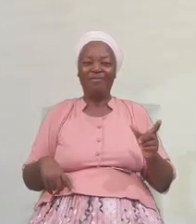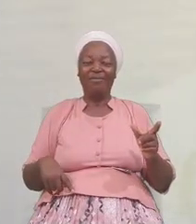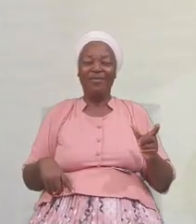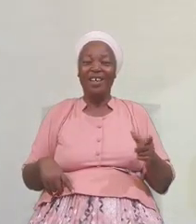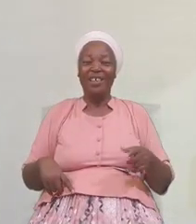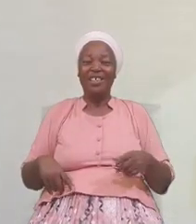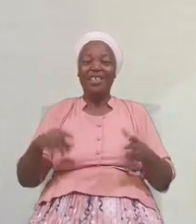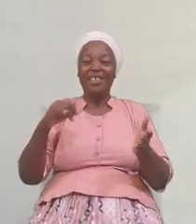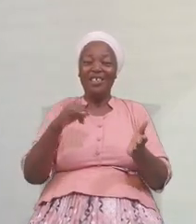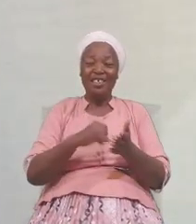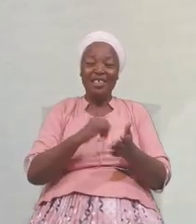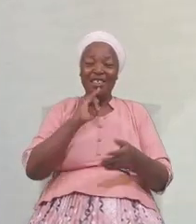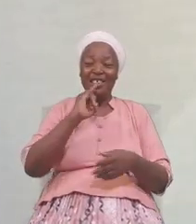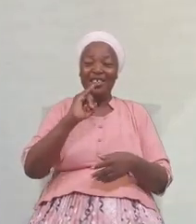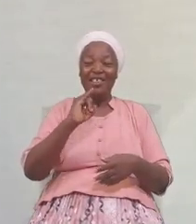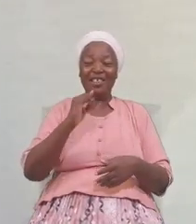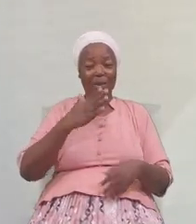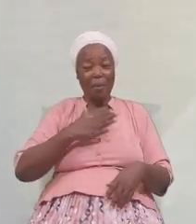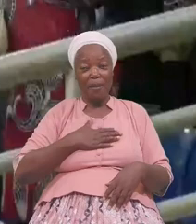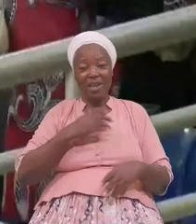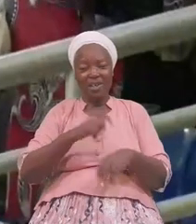It is my time.